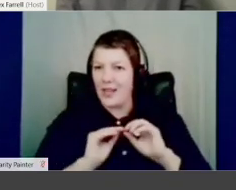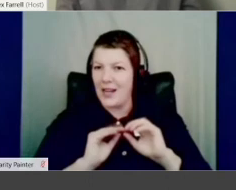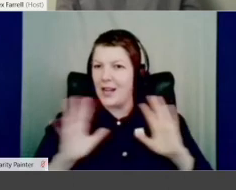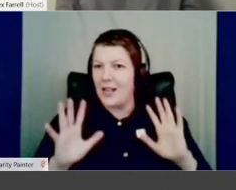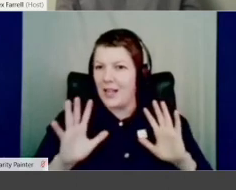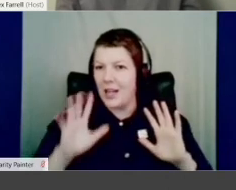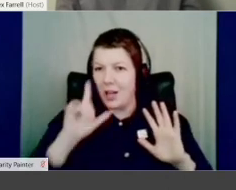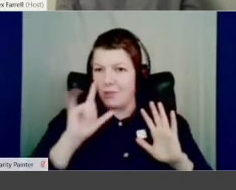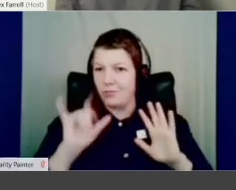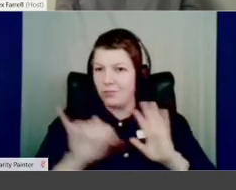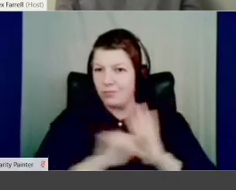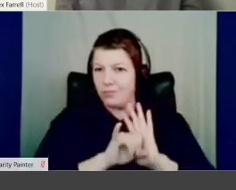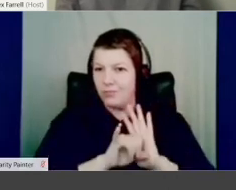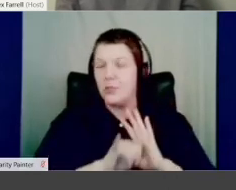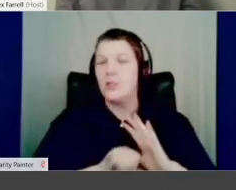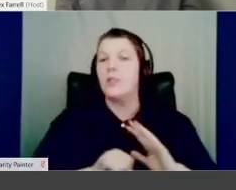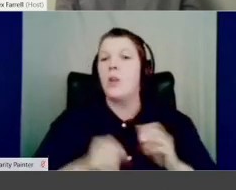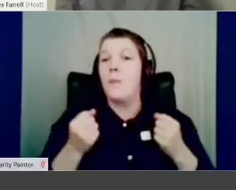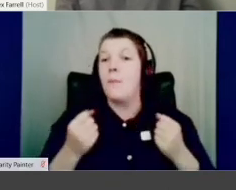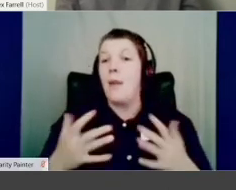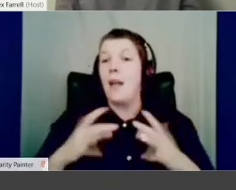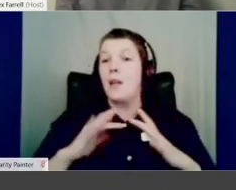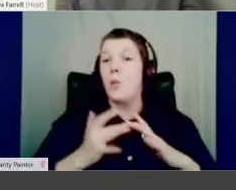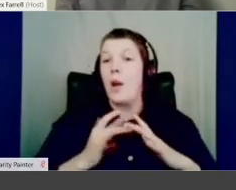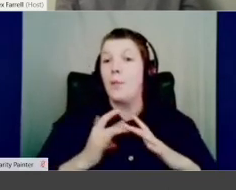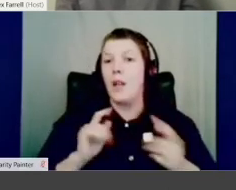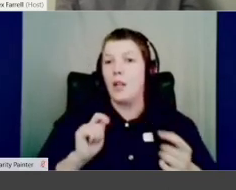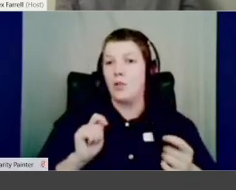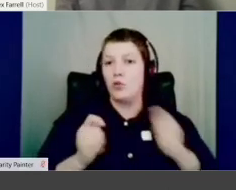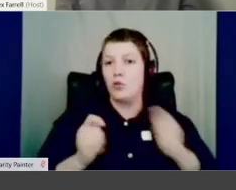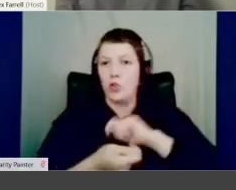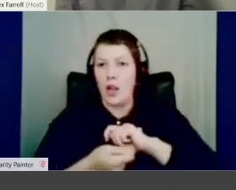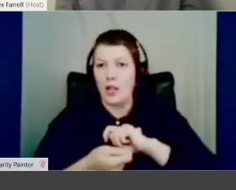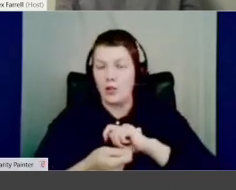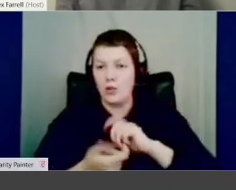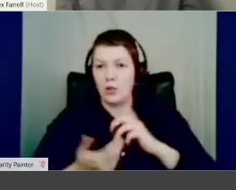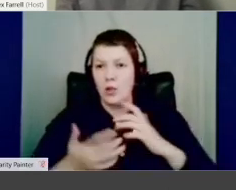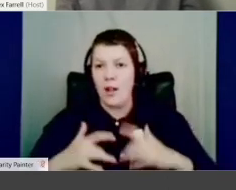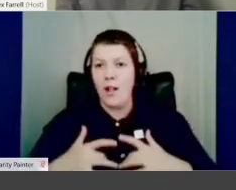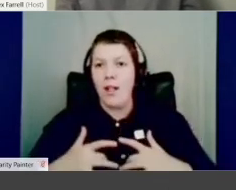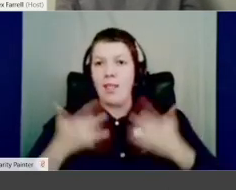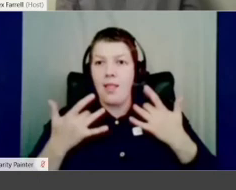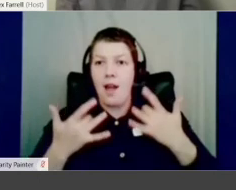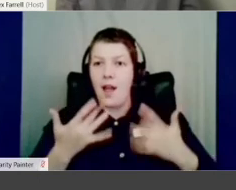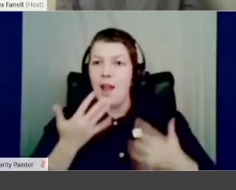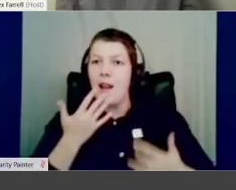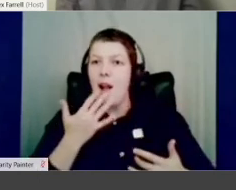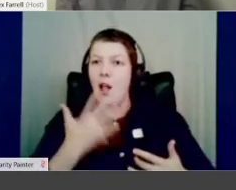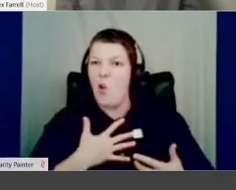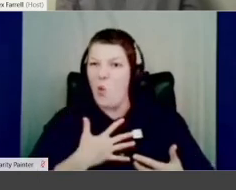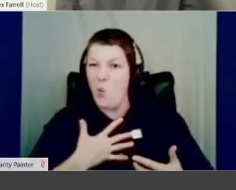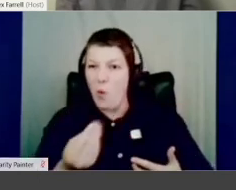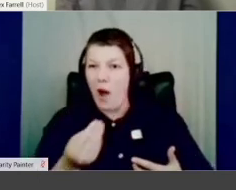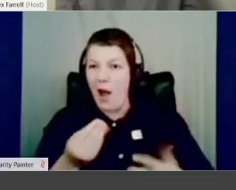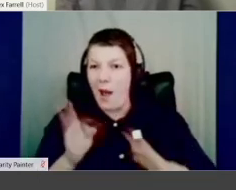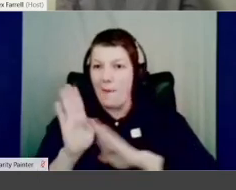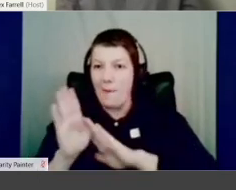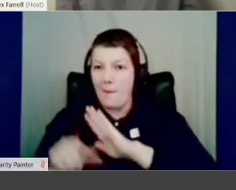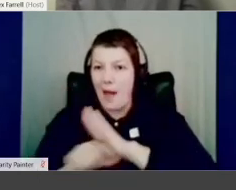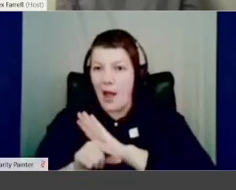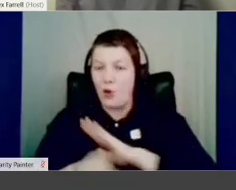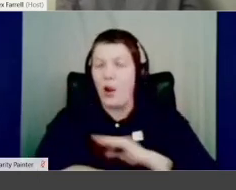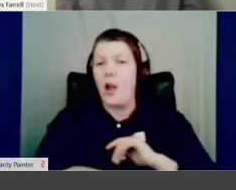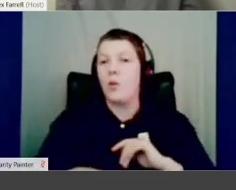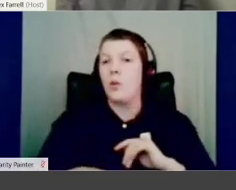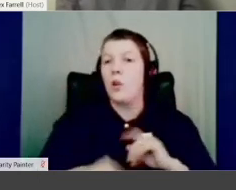became like very white backgrounds, very light backgrounds, and very dark text. And that contrast actually can be very wearing for someone